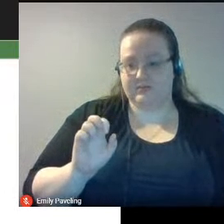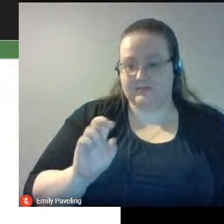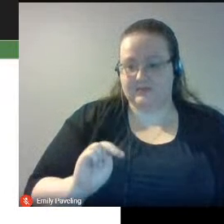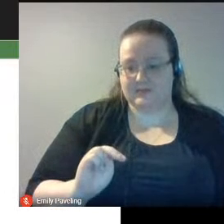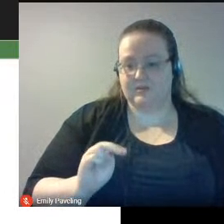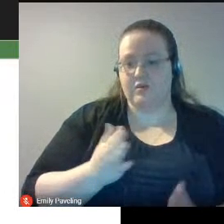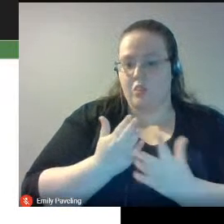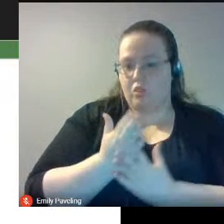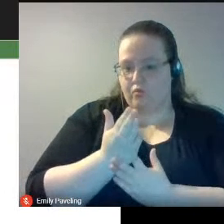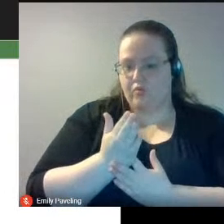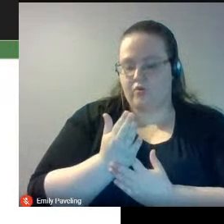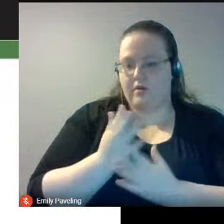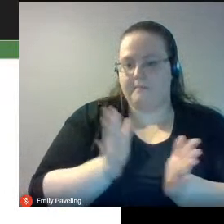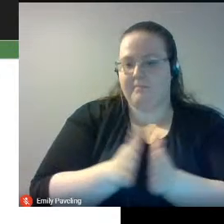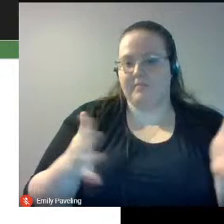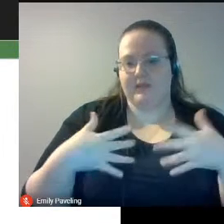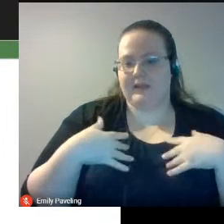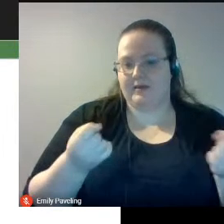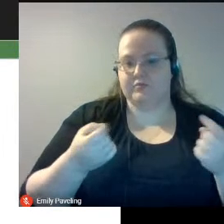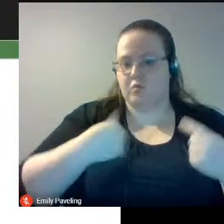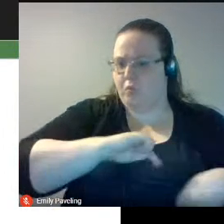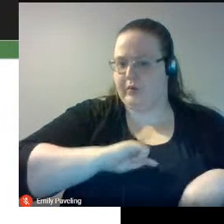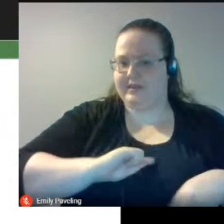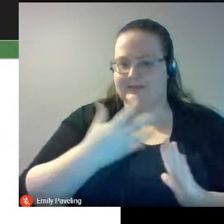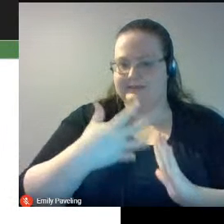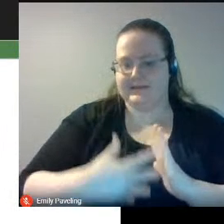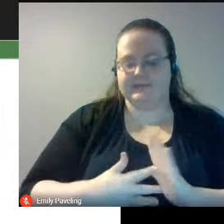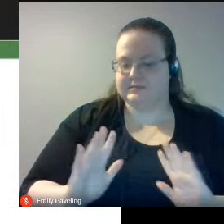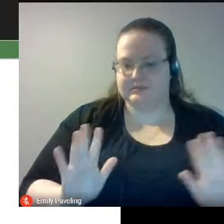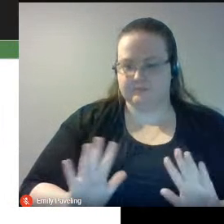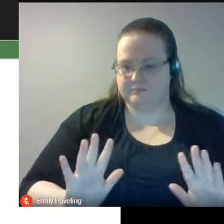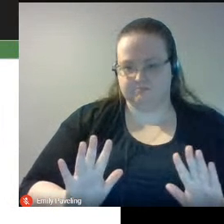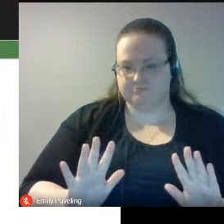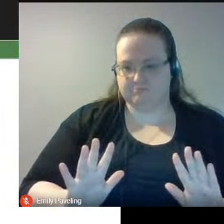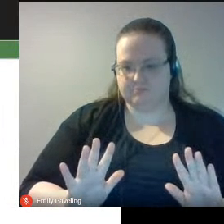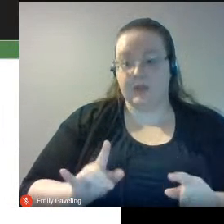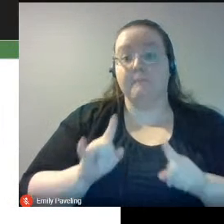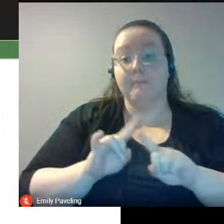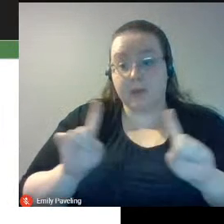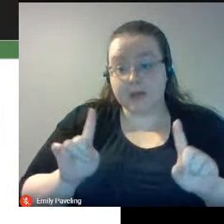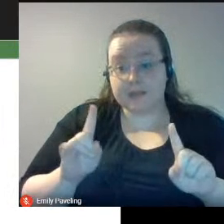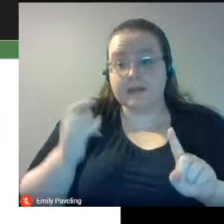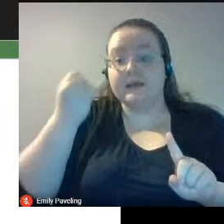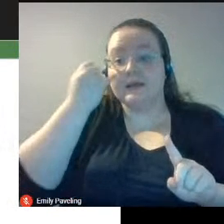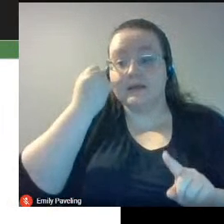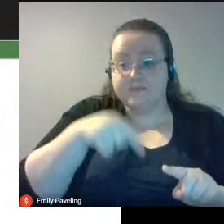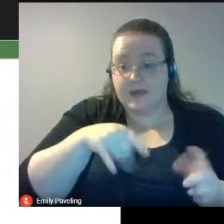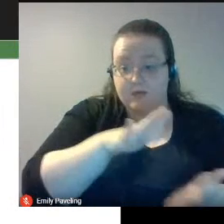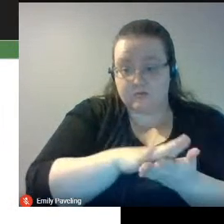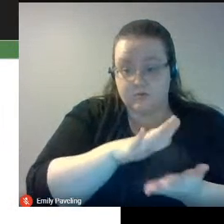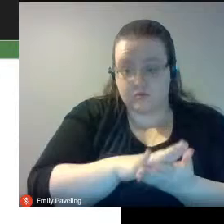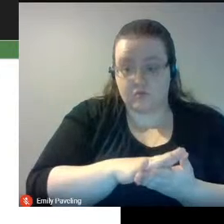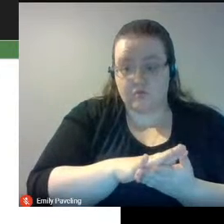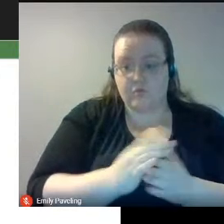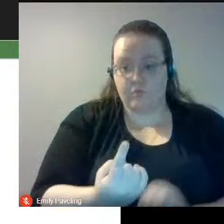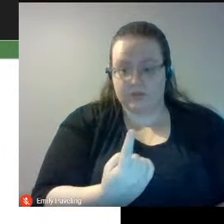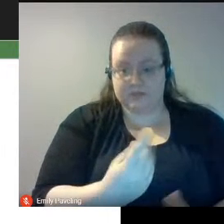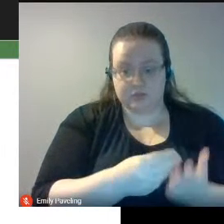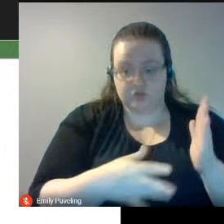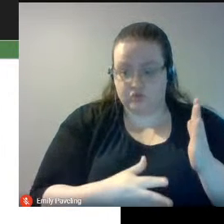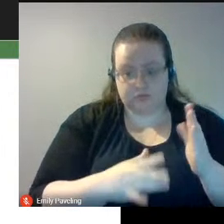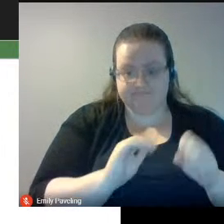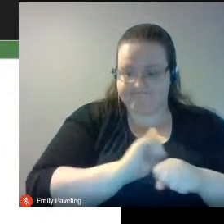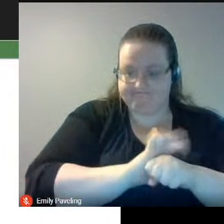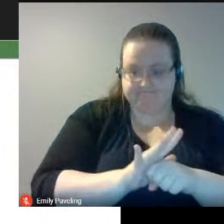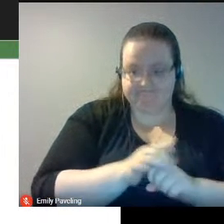a case or outbreak of COVID-19 in a school setting, public health will make decisions about who needs to get tested